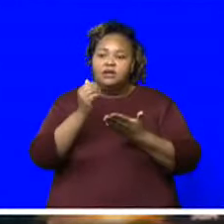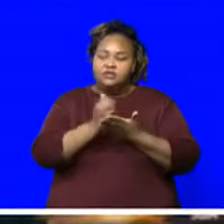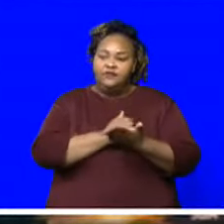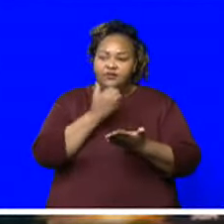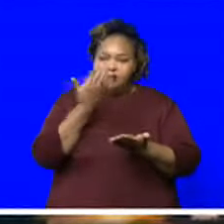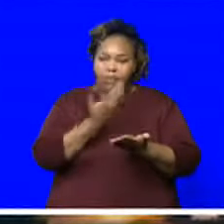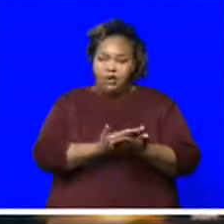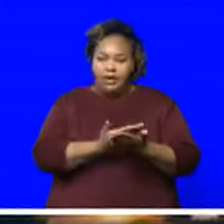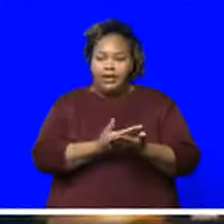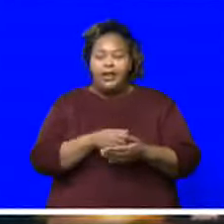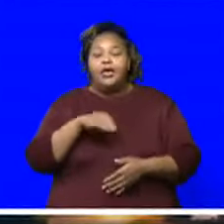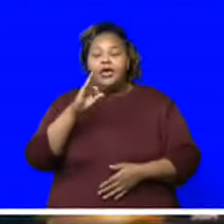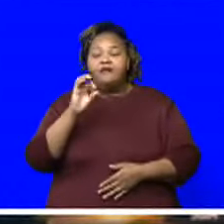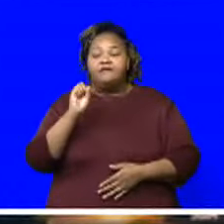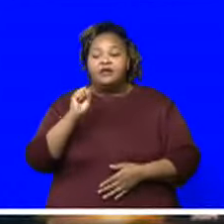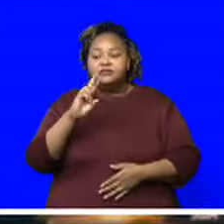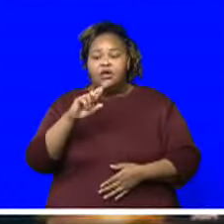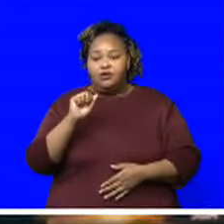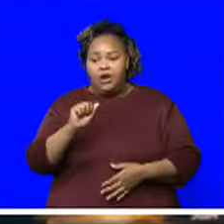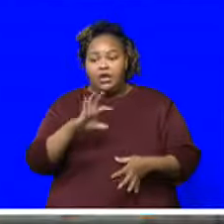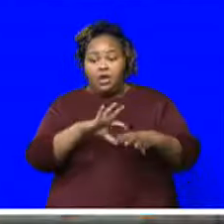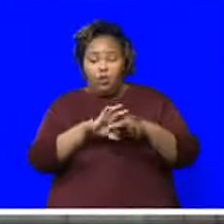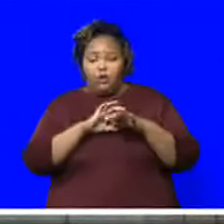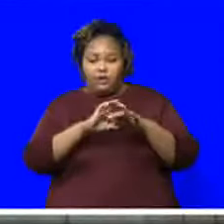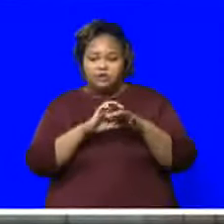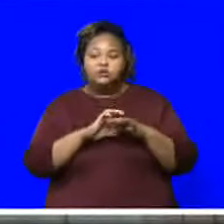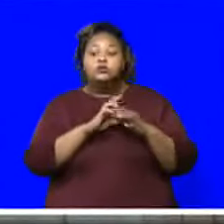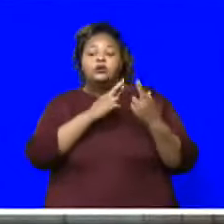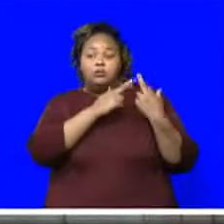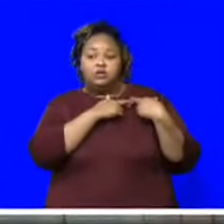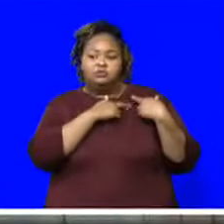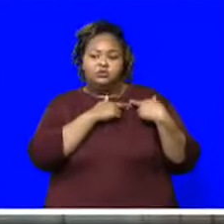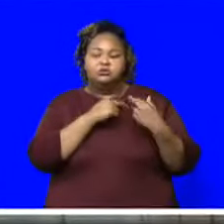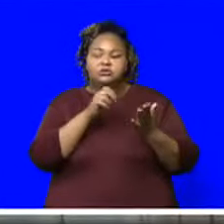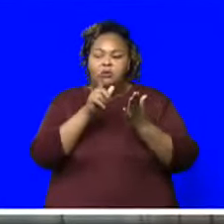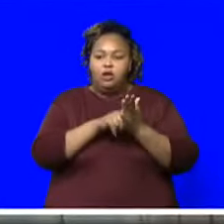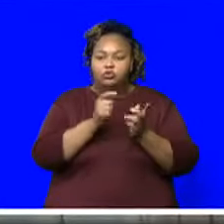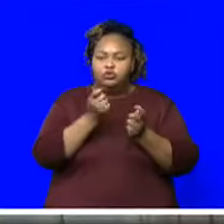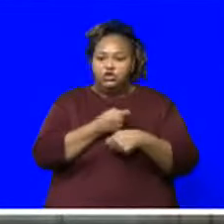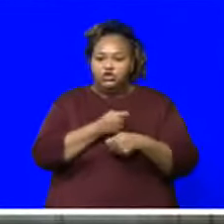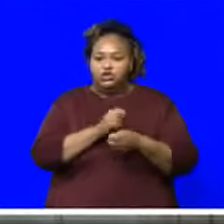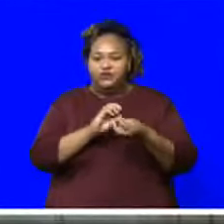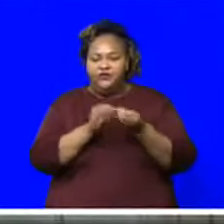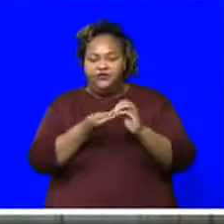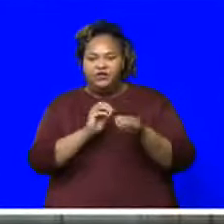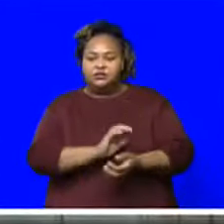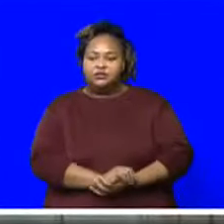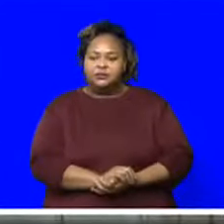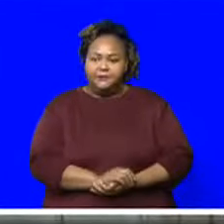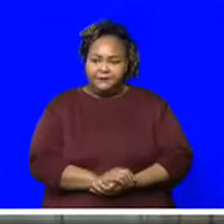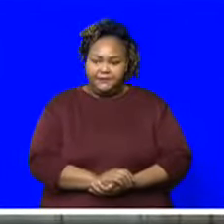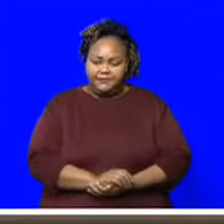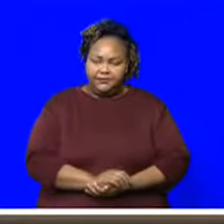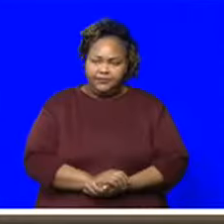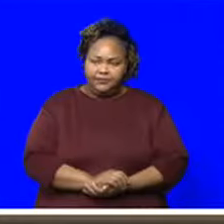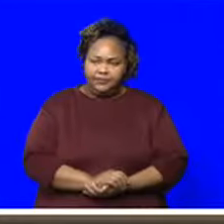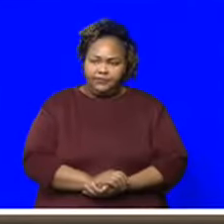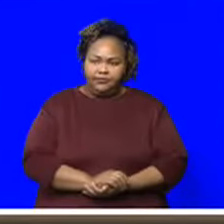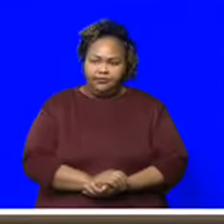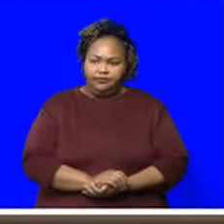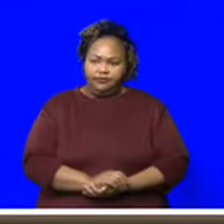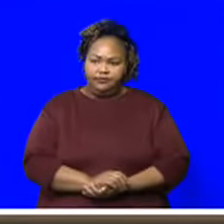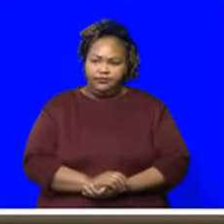at the Sibane Sami Hotel on Wednesday. The Cooperative Societies Bill was gazetted after public submissions